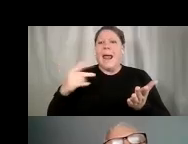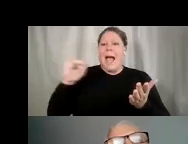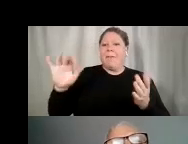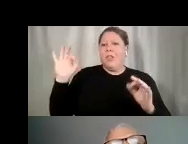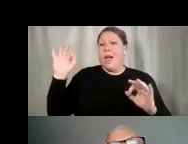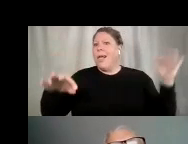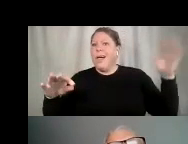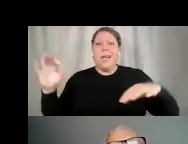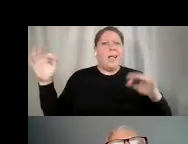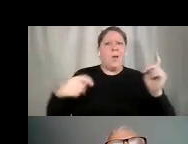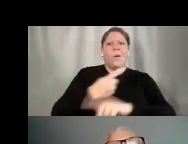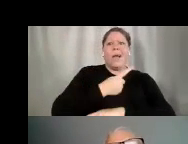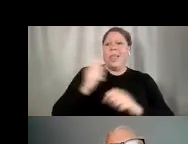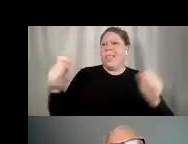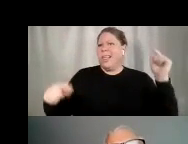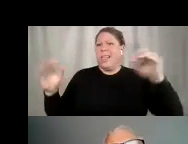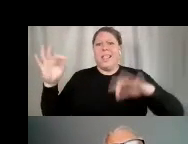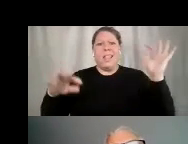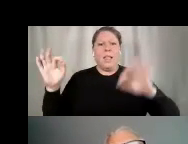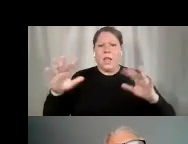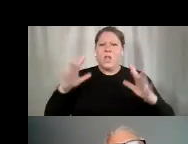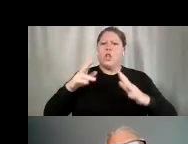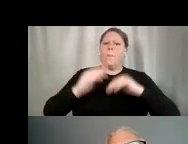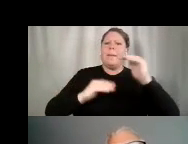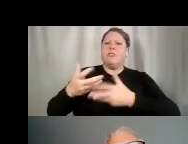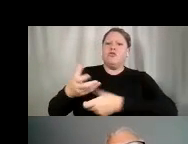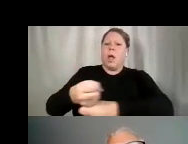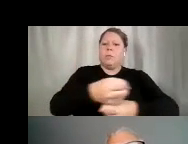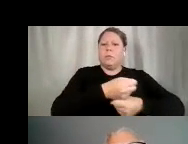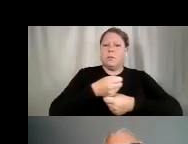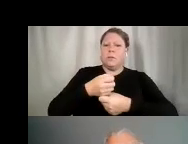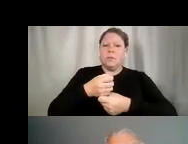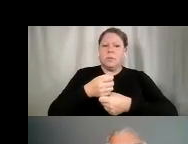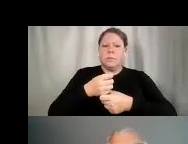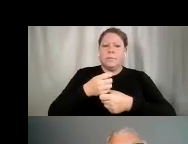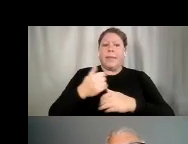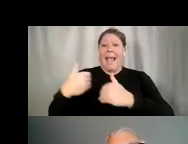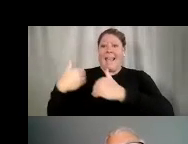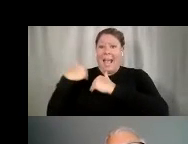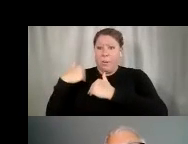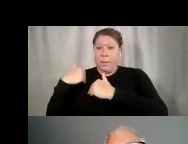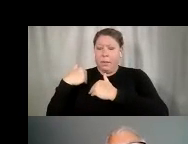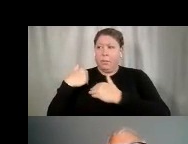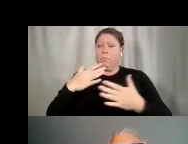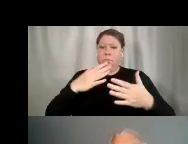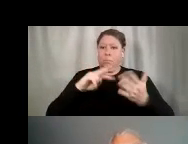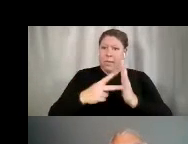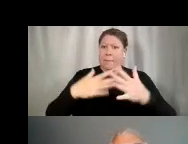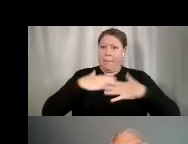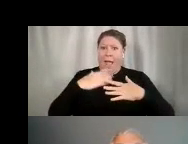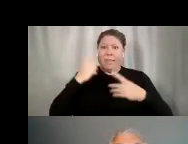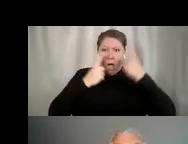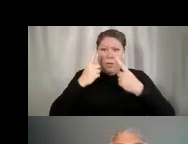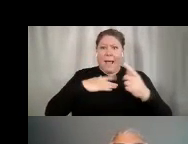build trust. Accountability is key in terms of being able to own your own thoughts and feelings.